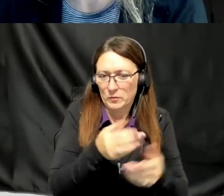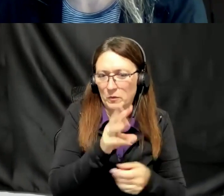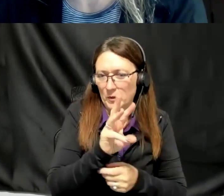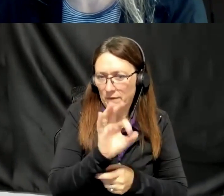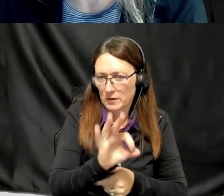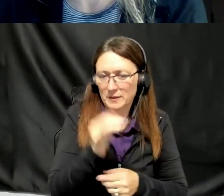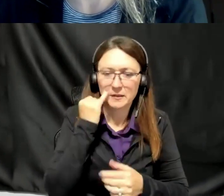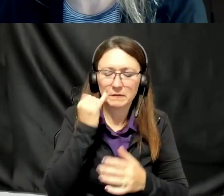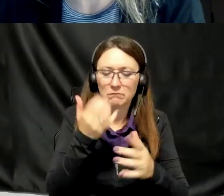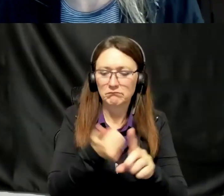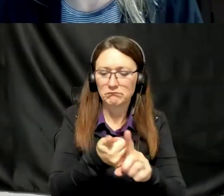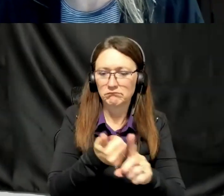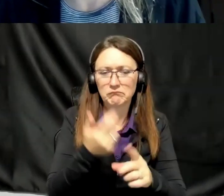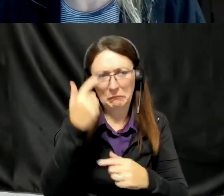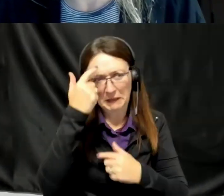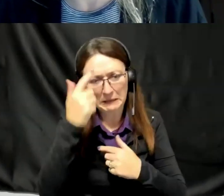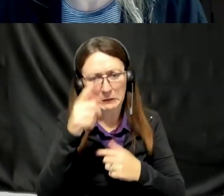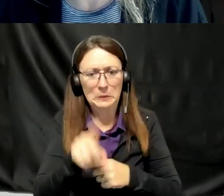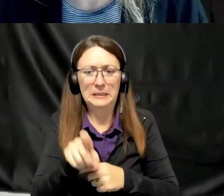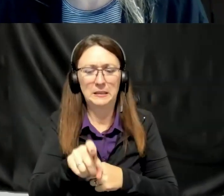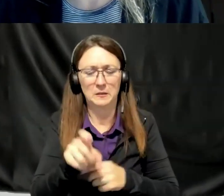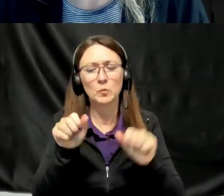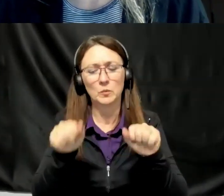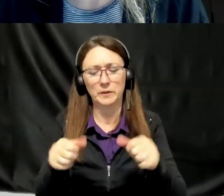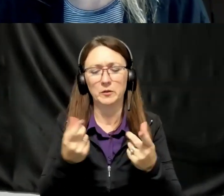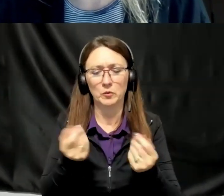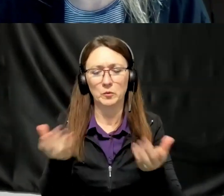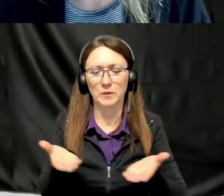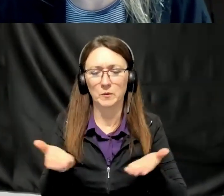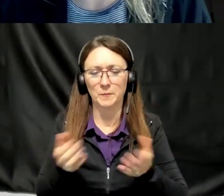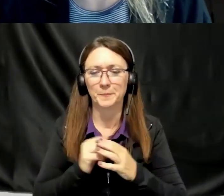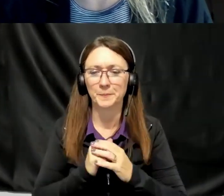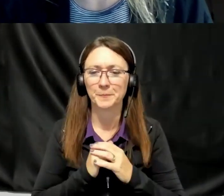that's something you think you need.